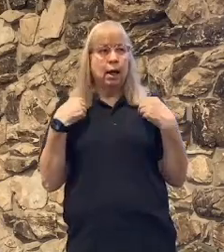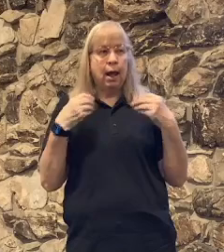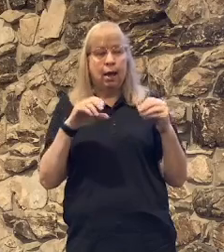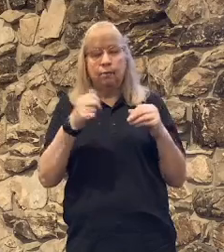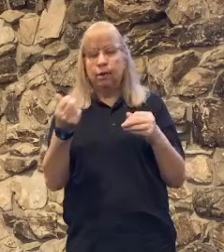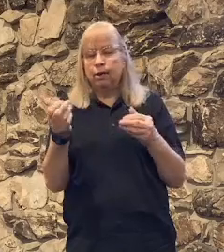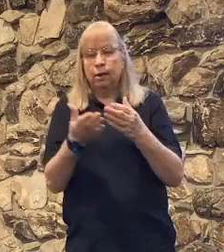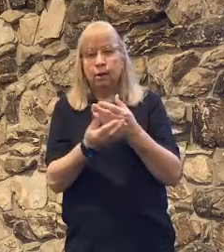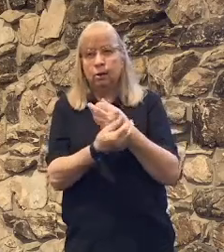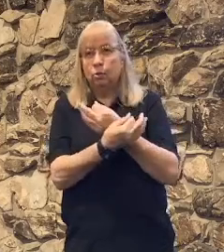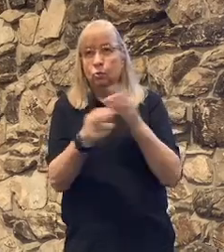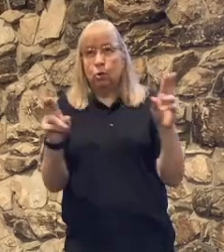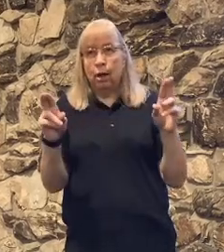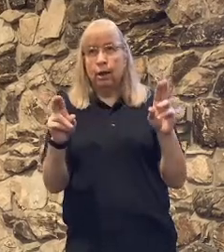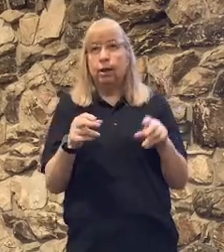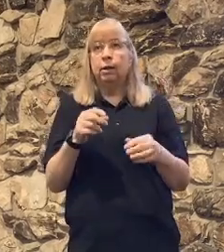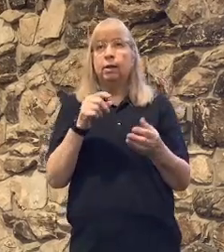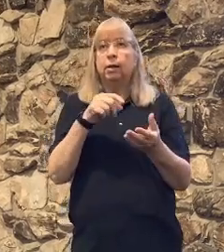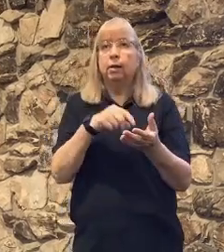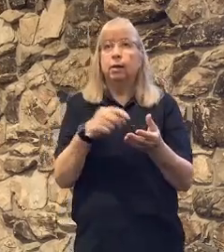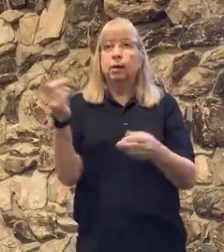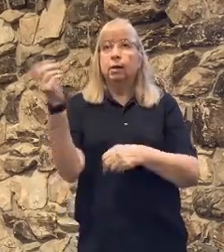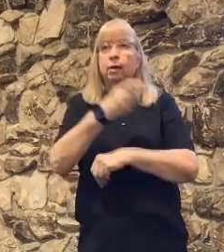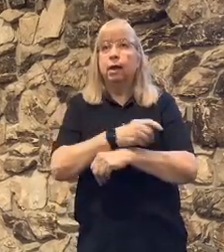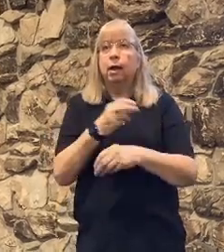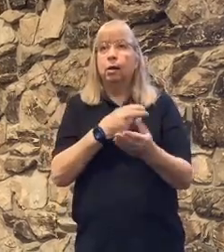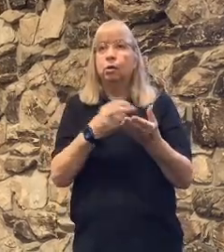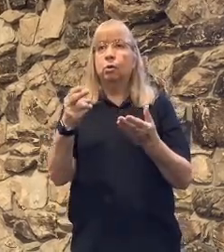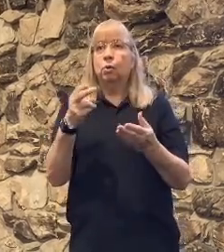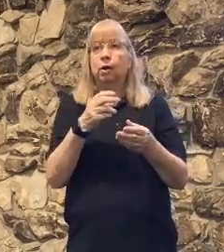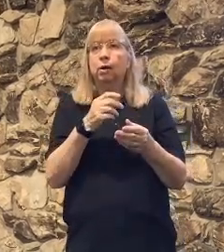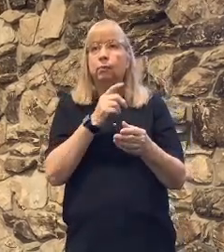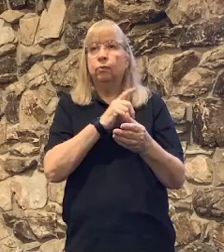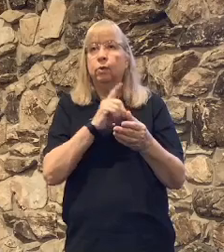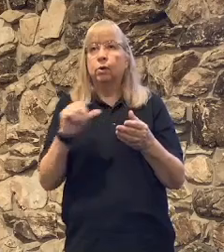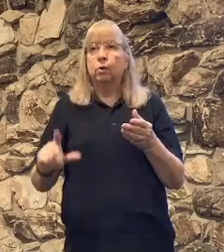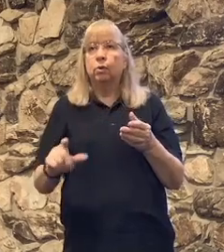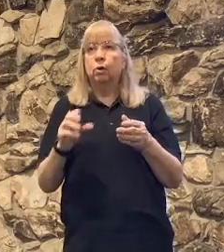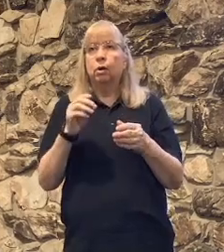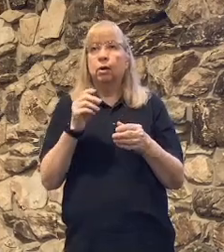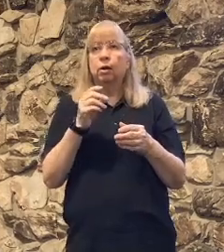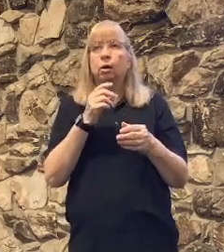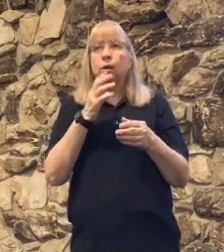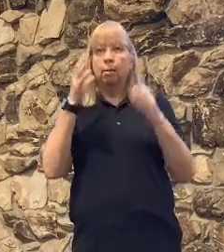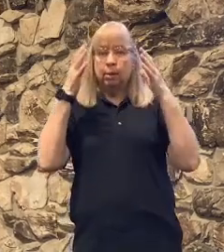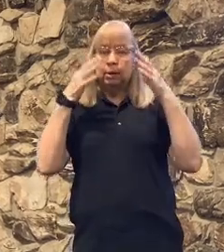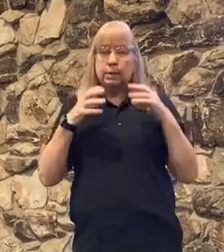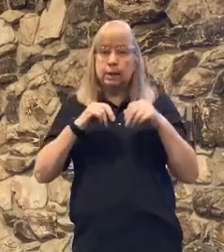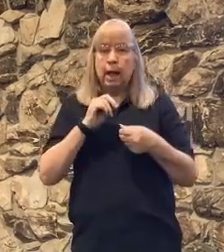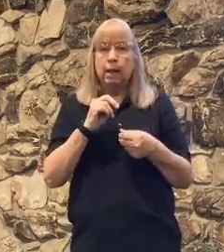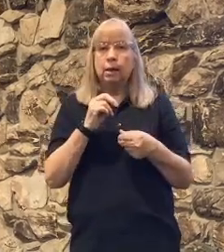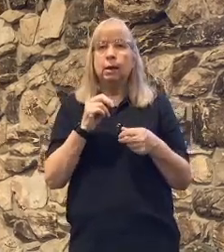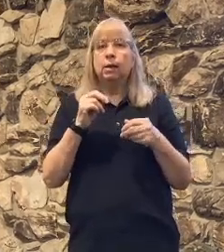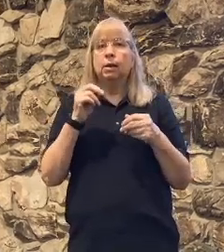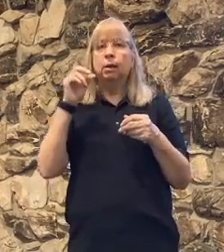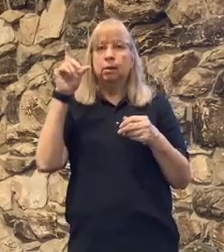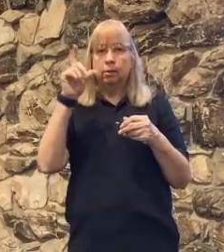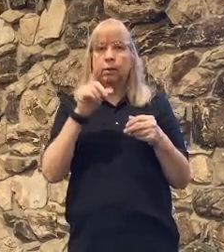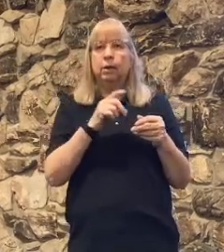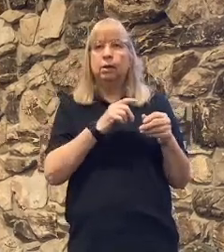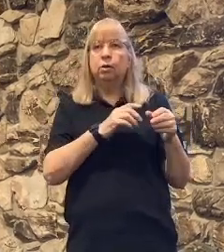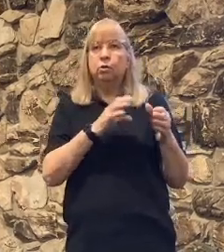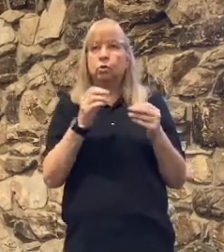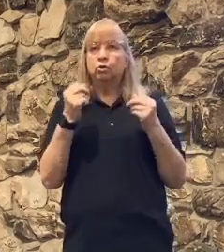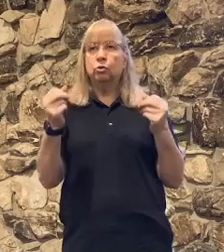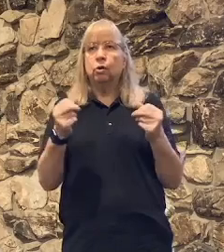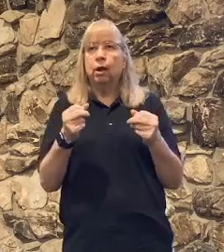to our Lord. Don't be sad, because the joy from the Lord is your strength." The Levites also calmed all of the